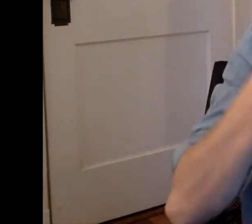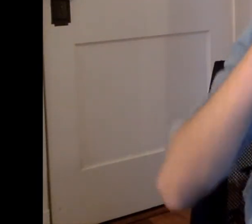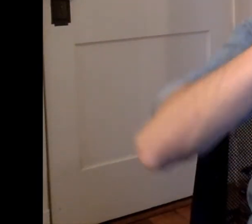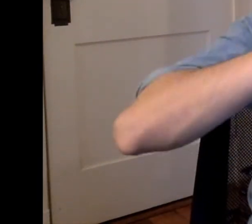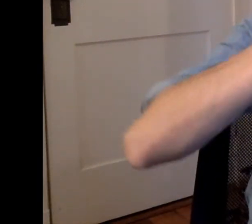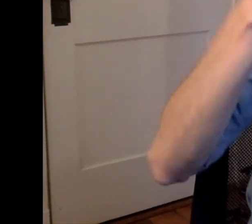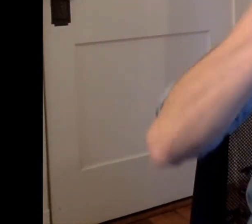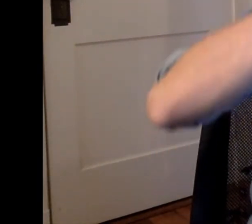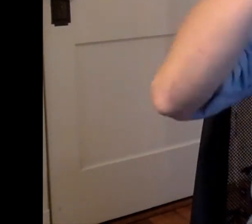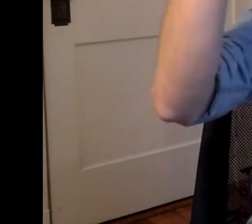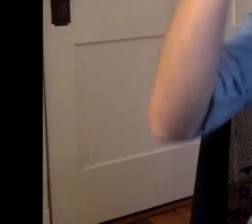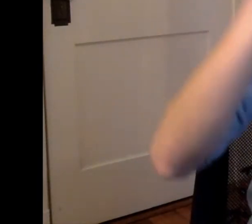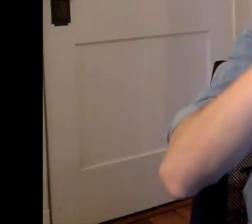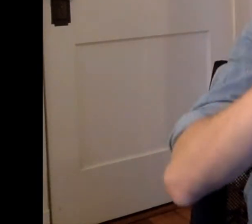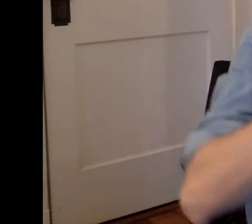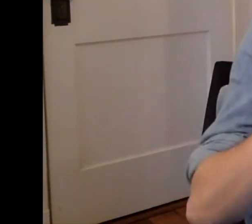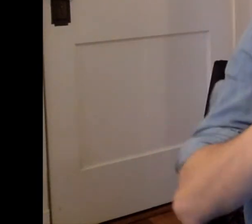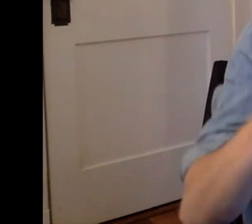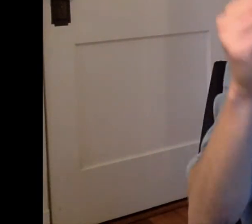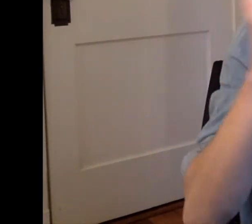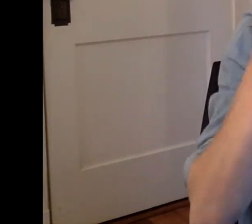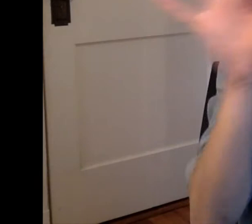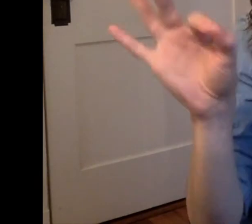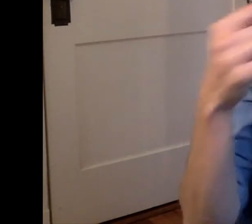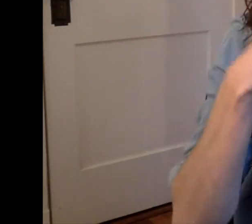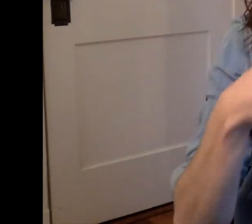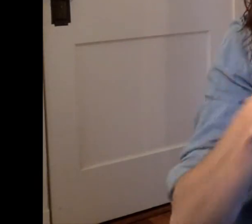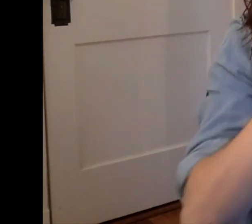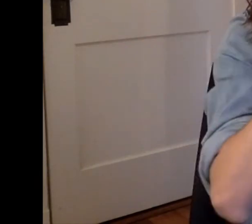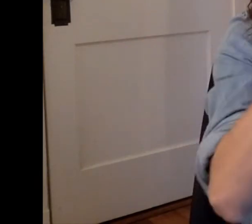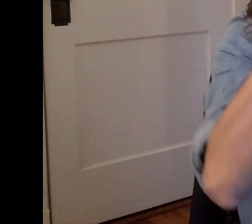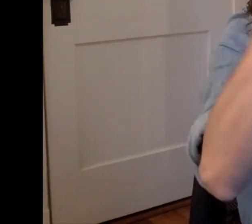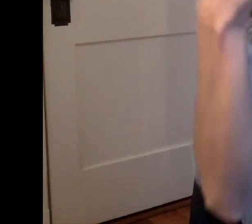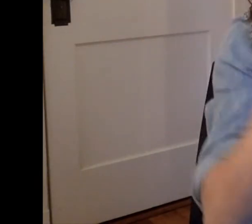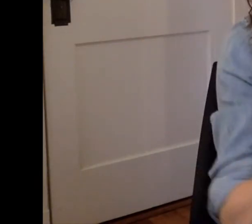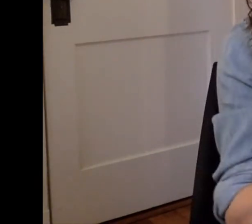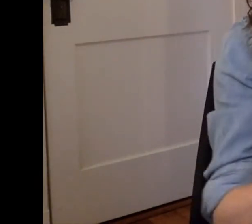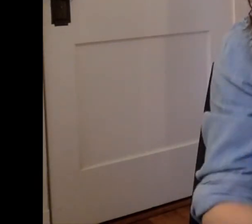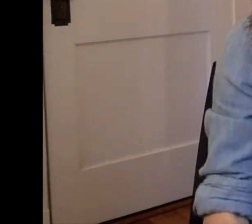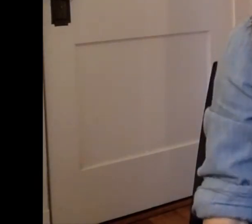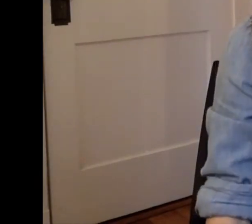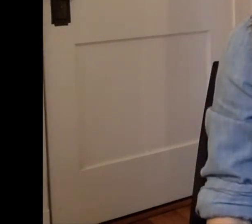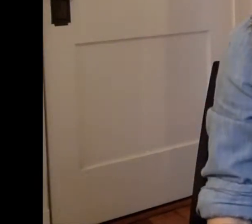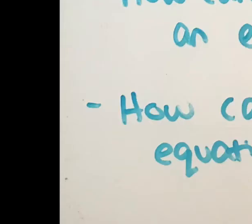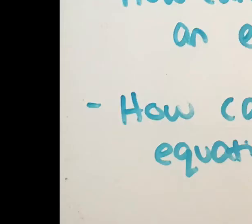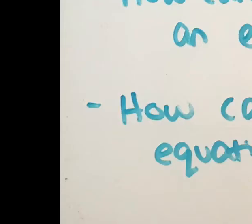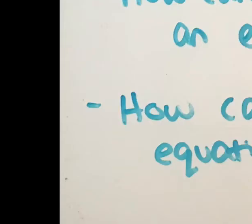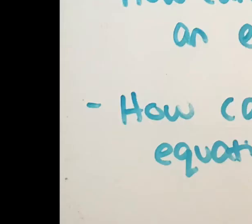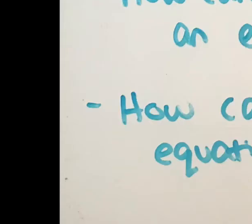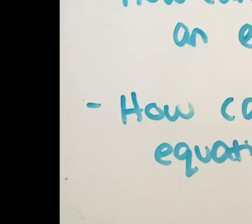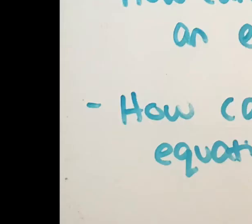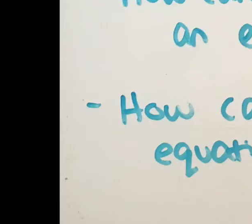And third, if you have a graph of a line, how can you write the linear equation that represents that line?